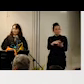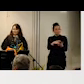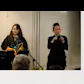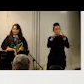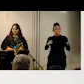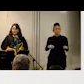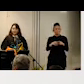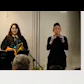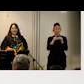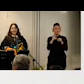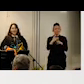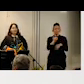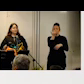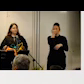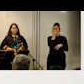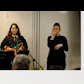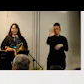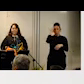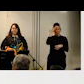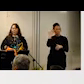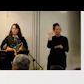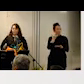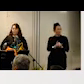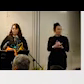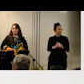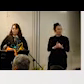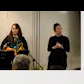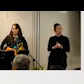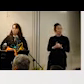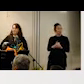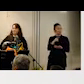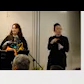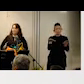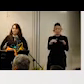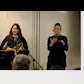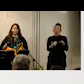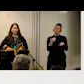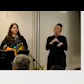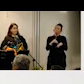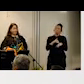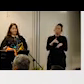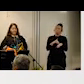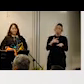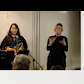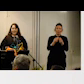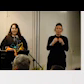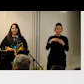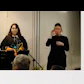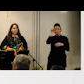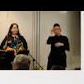called mild cognitive impairment. And this group has cognitive problems that are identified on cognitive